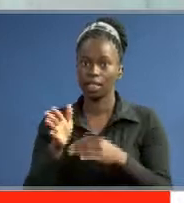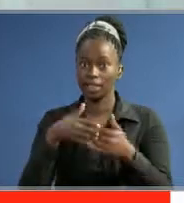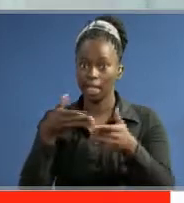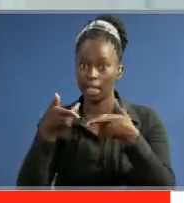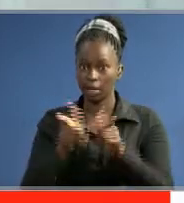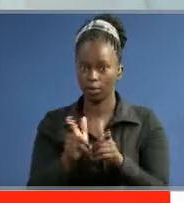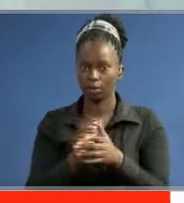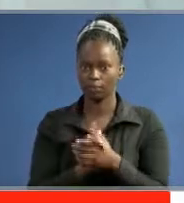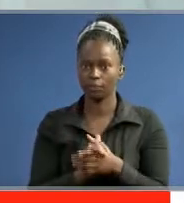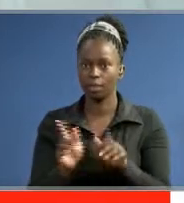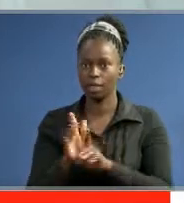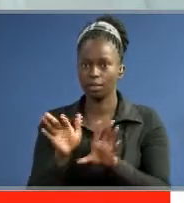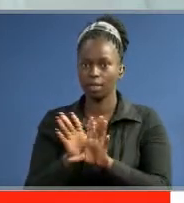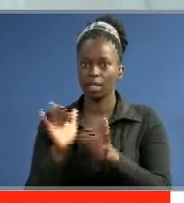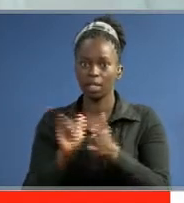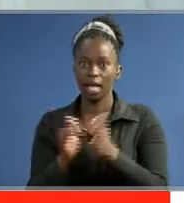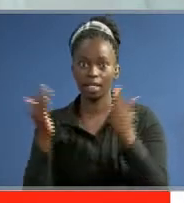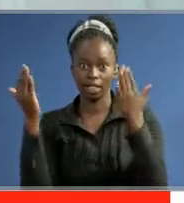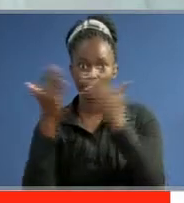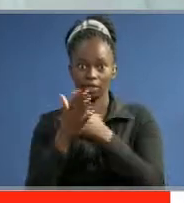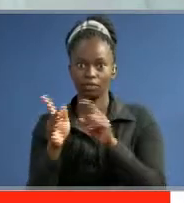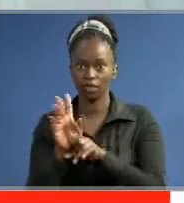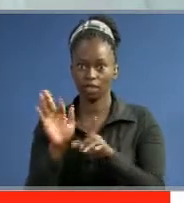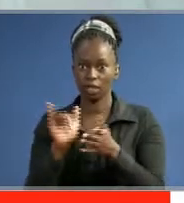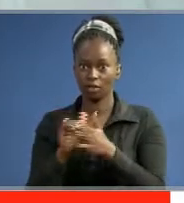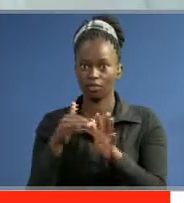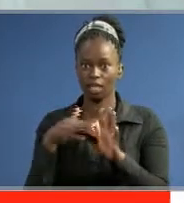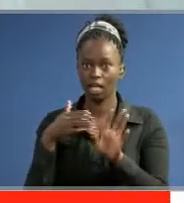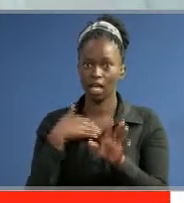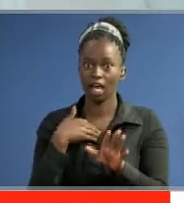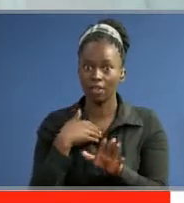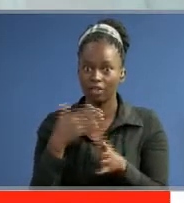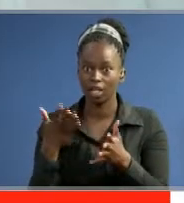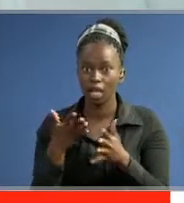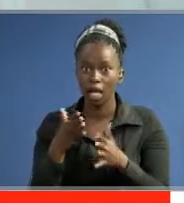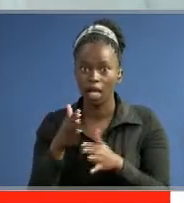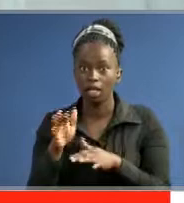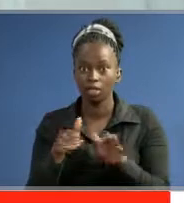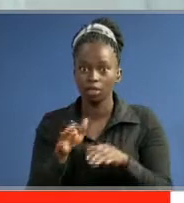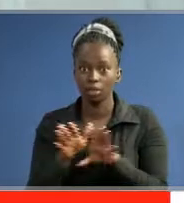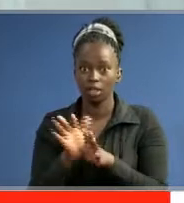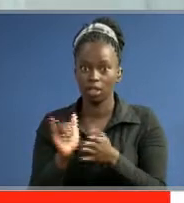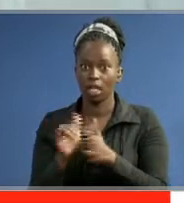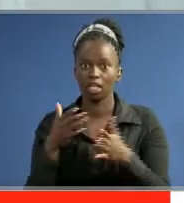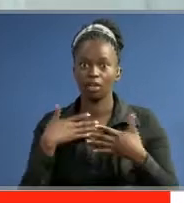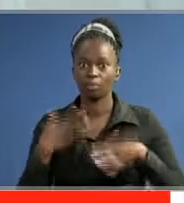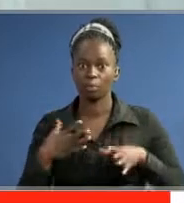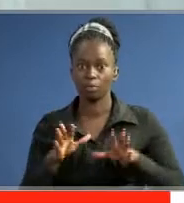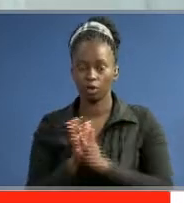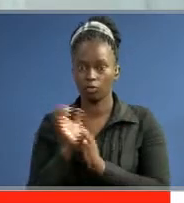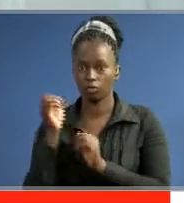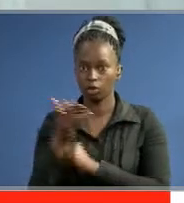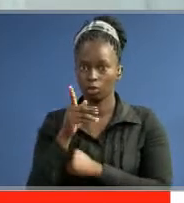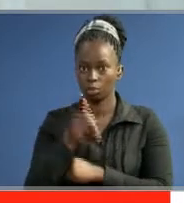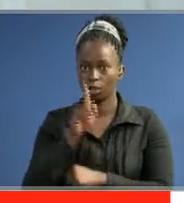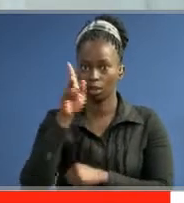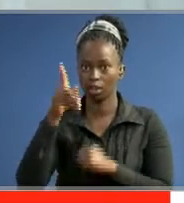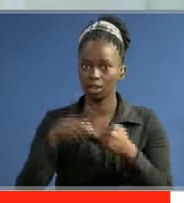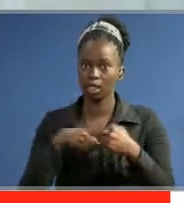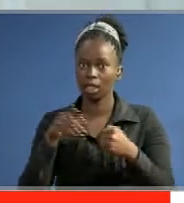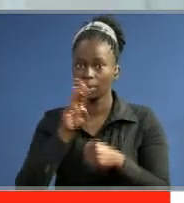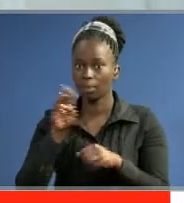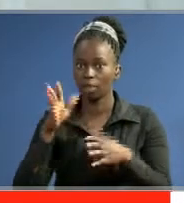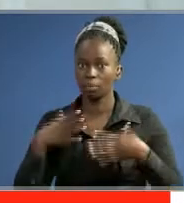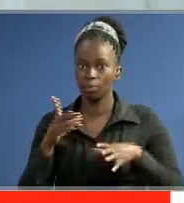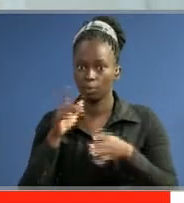language. Now, in our top story tonight, Kenya's domestic market is robust with a population of 44.6 million people